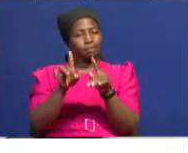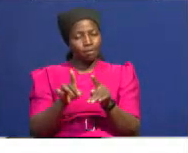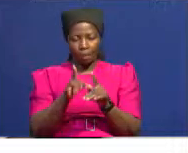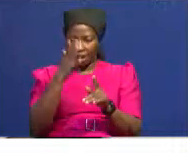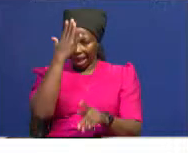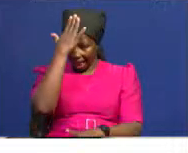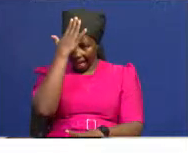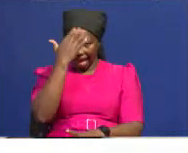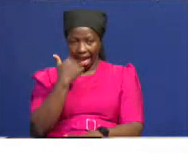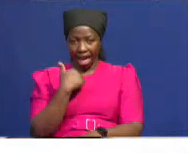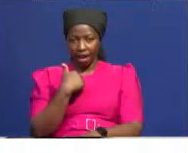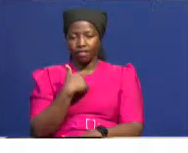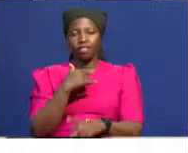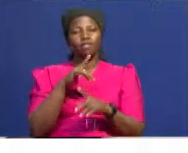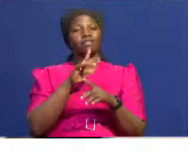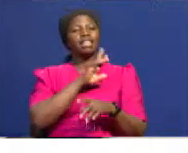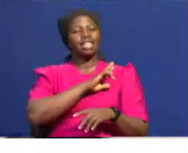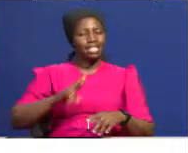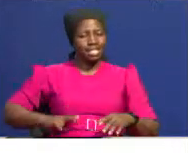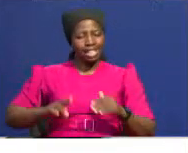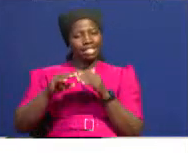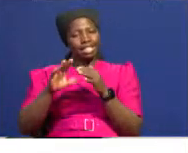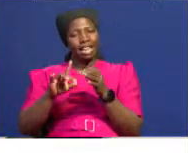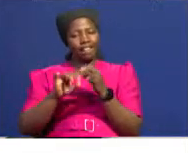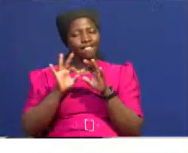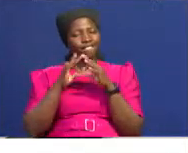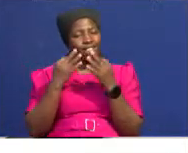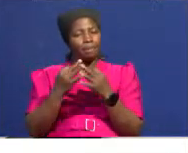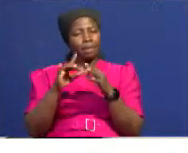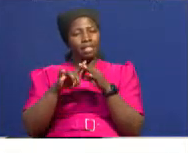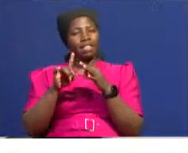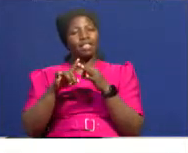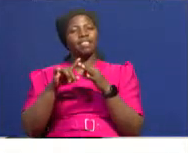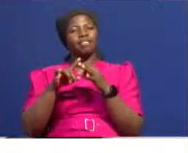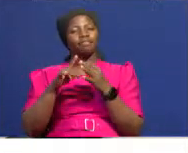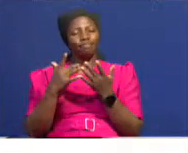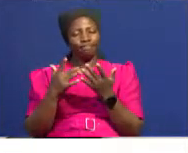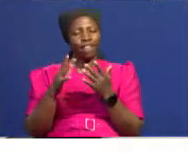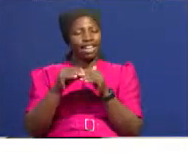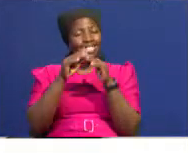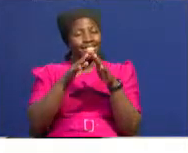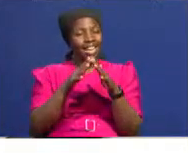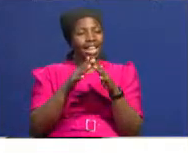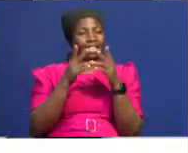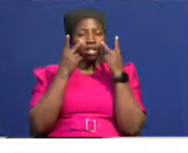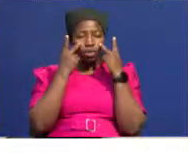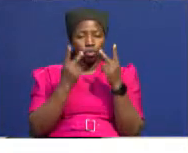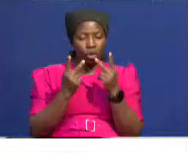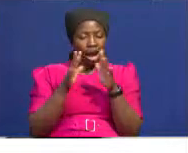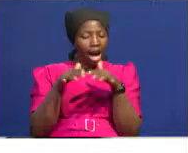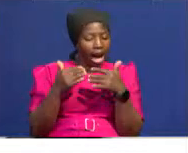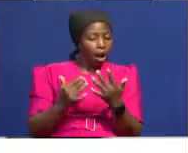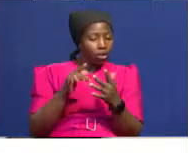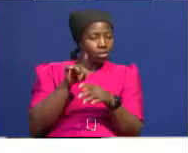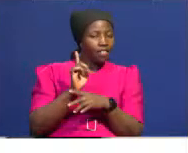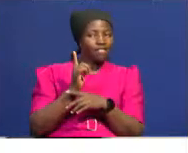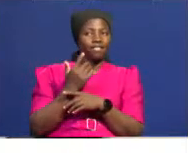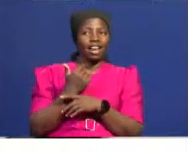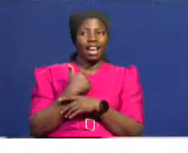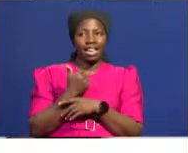Clerics, family members, and leaders look back at what seemed as though the general had a premonition of his